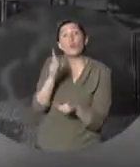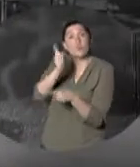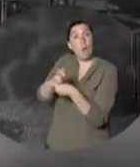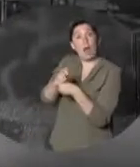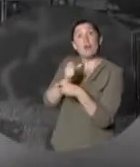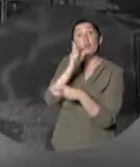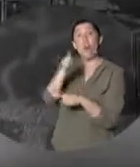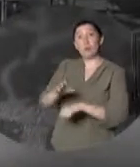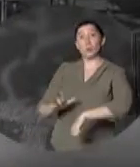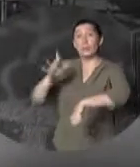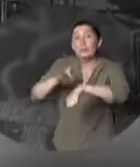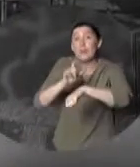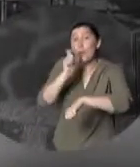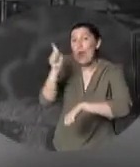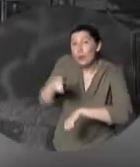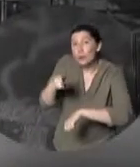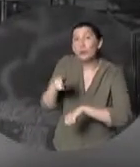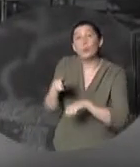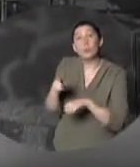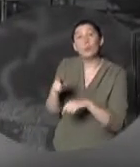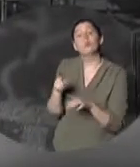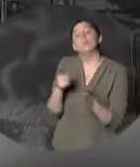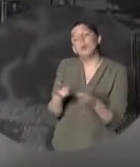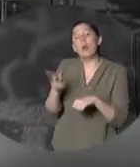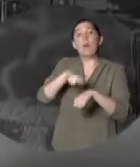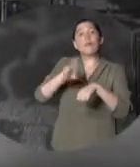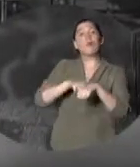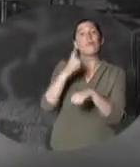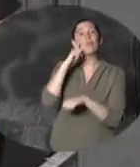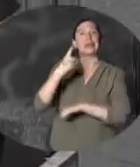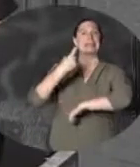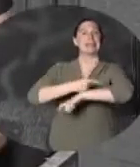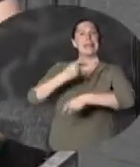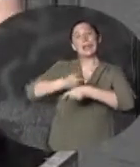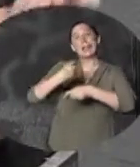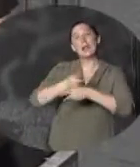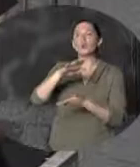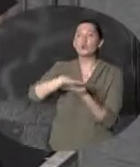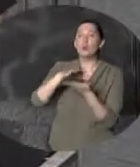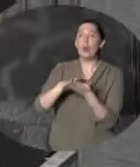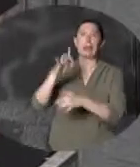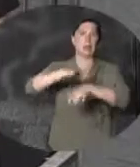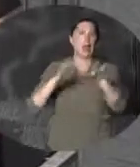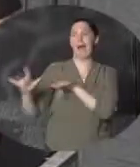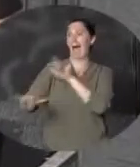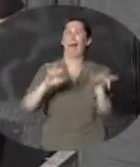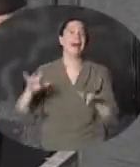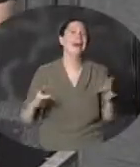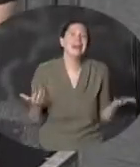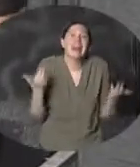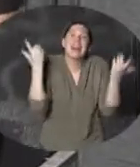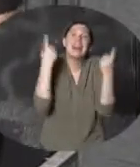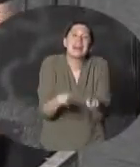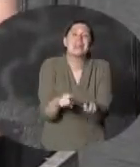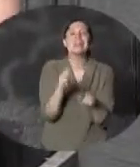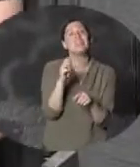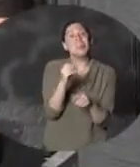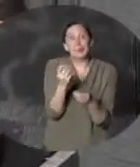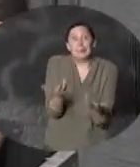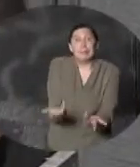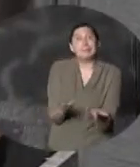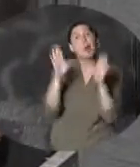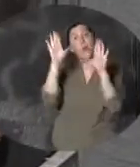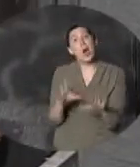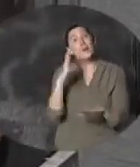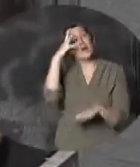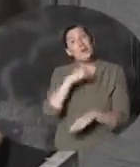to have contact with the person who's infected. But of course, in a daycare setting or a school setting, they're all touching each other. Right. And I mean, that's a wonderful,